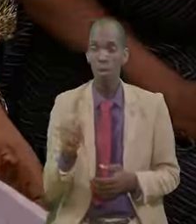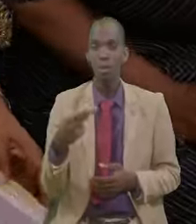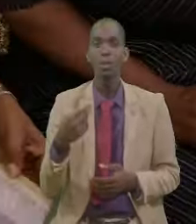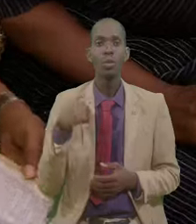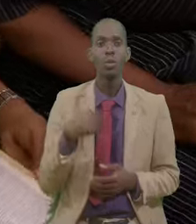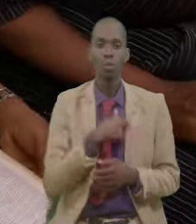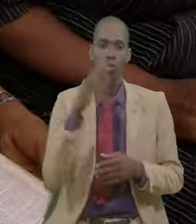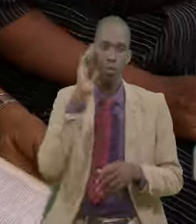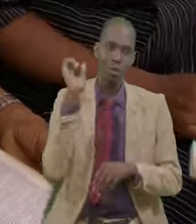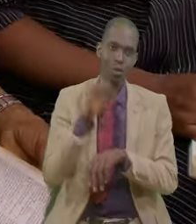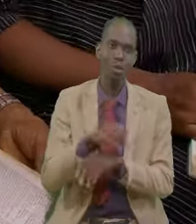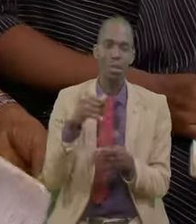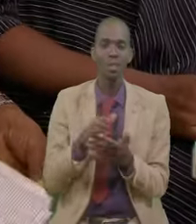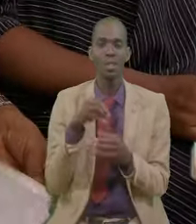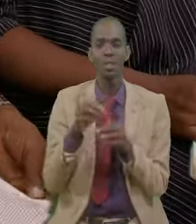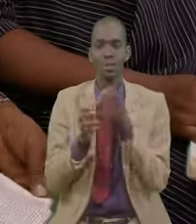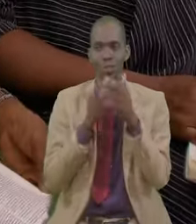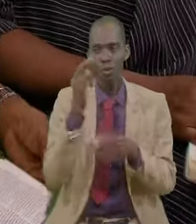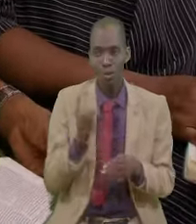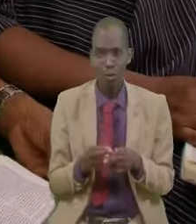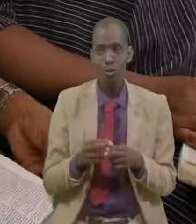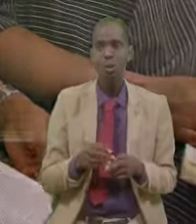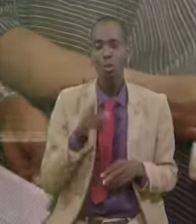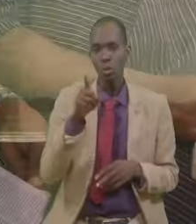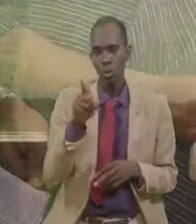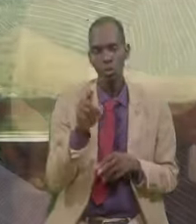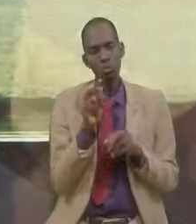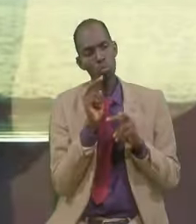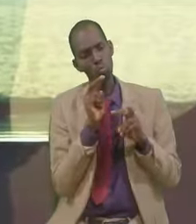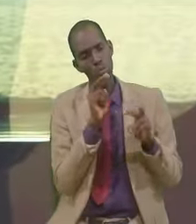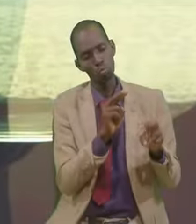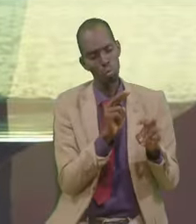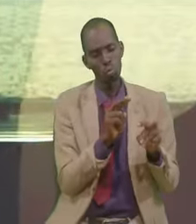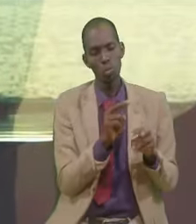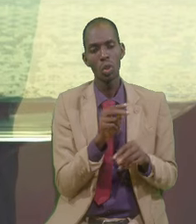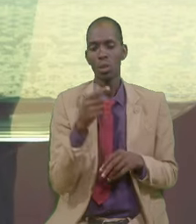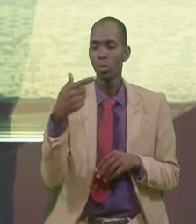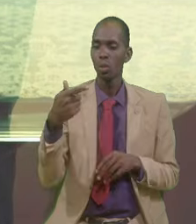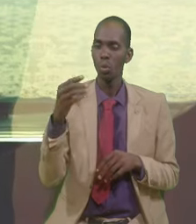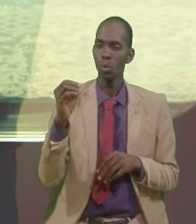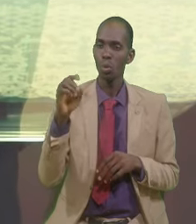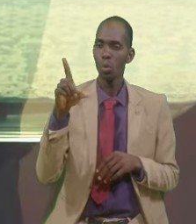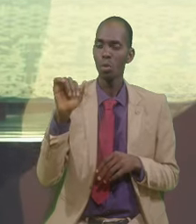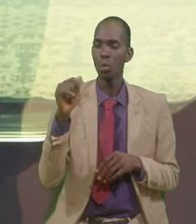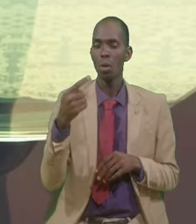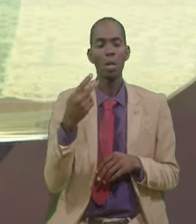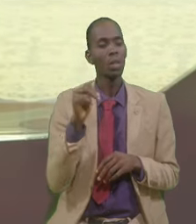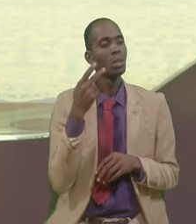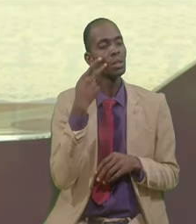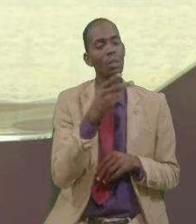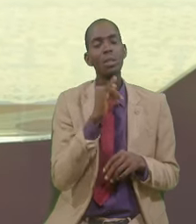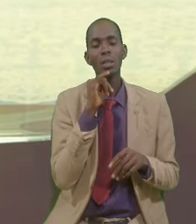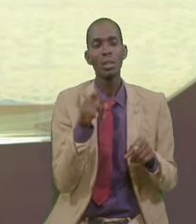you know that Goliath, although they were looking at his stature, and they see him as a giant, they saw him as a giant,